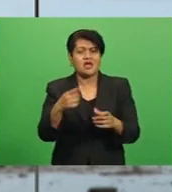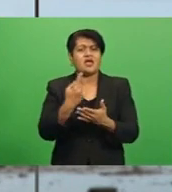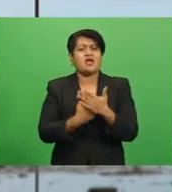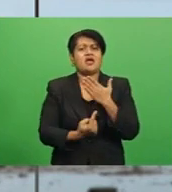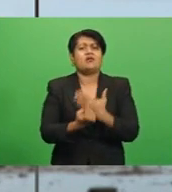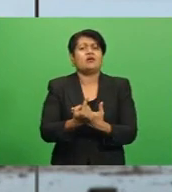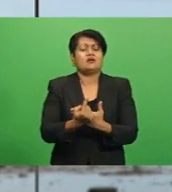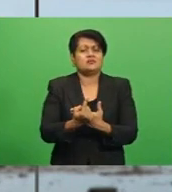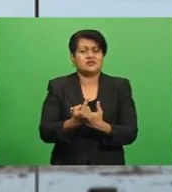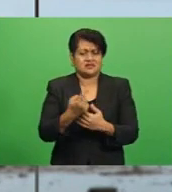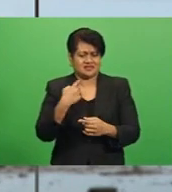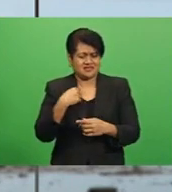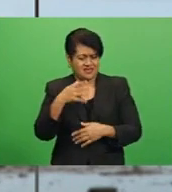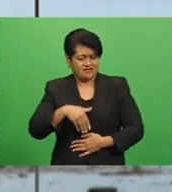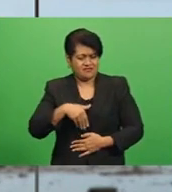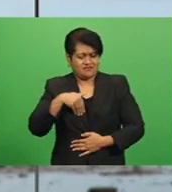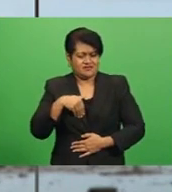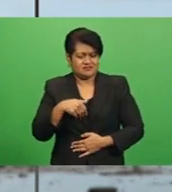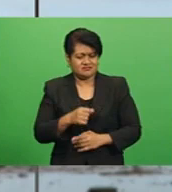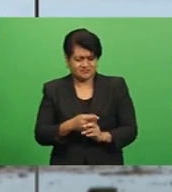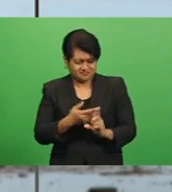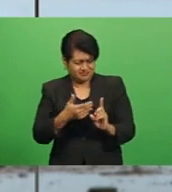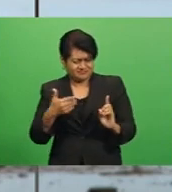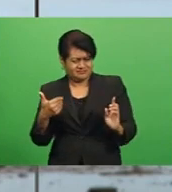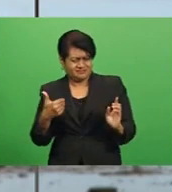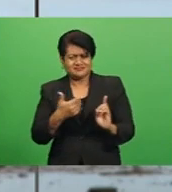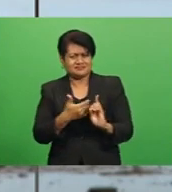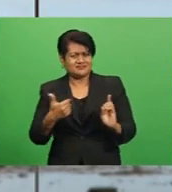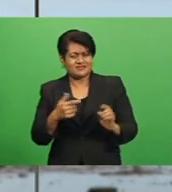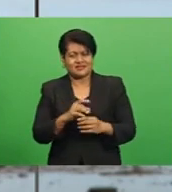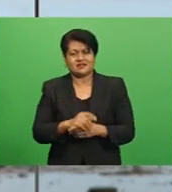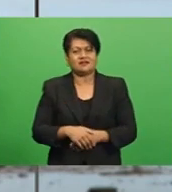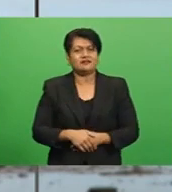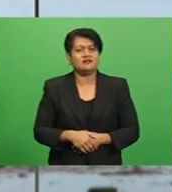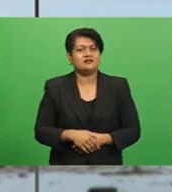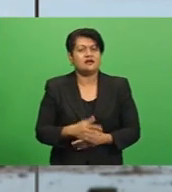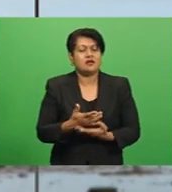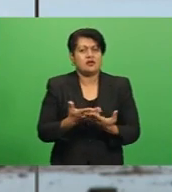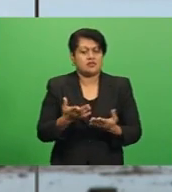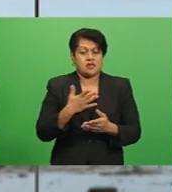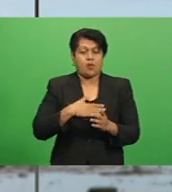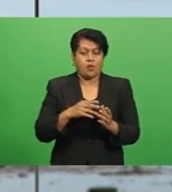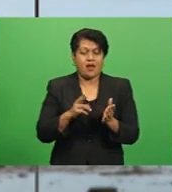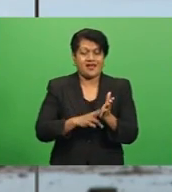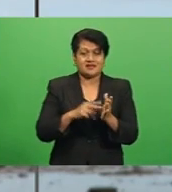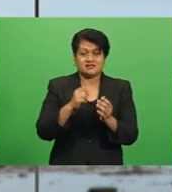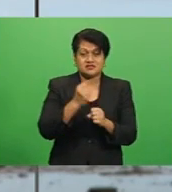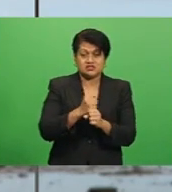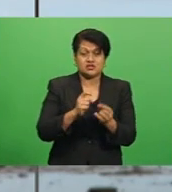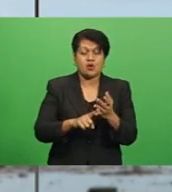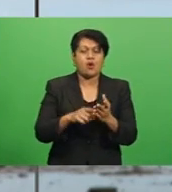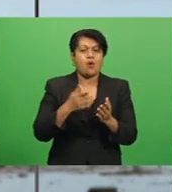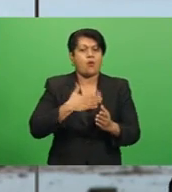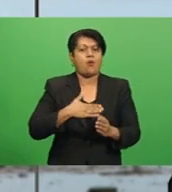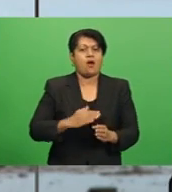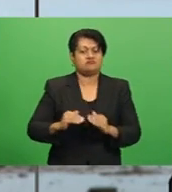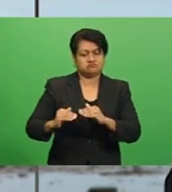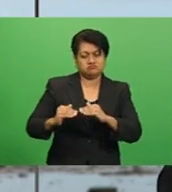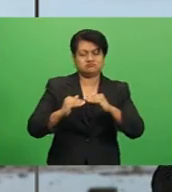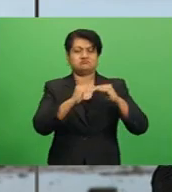evacuation centers during and post natural disasters. Jeshulal reports the NGO will be fighting for equal rights and acceptance.